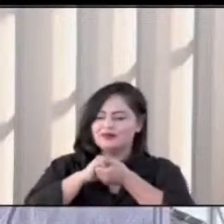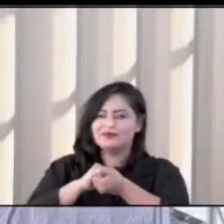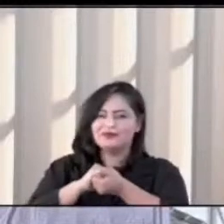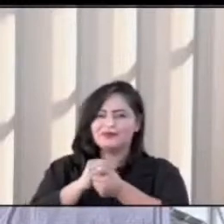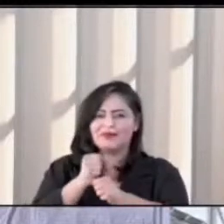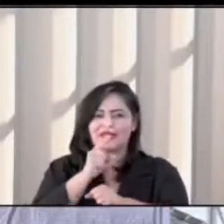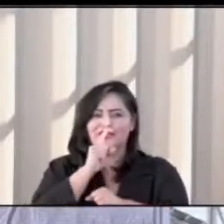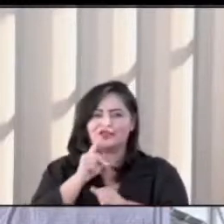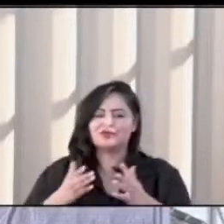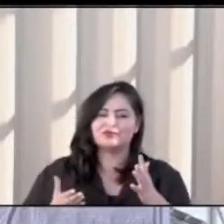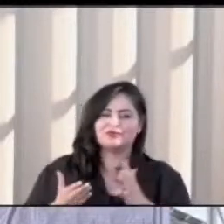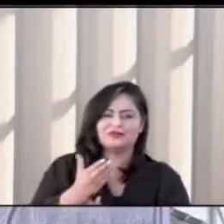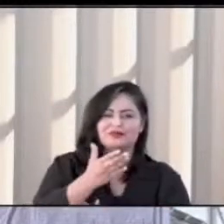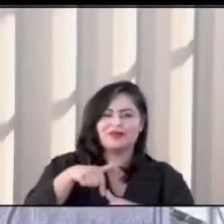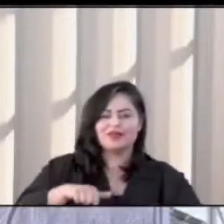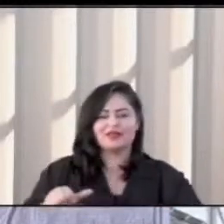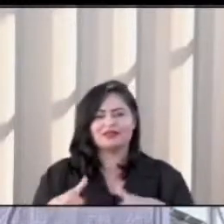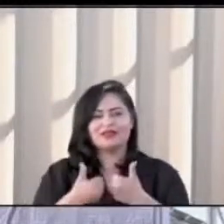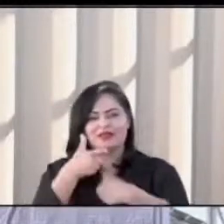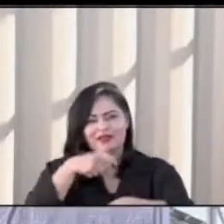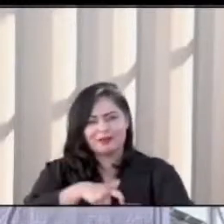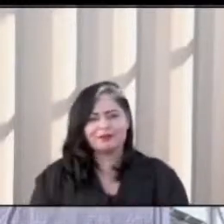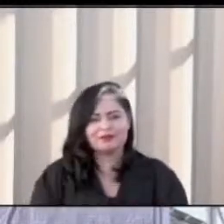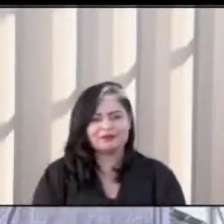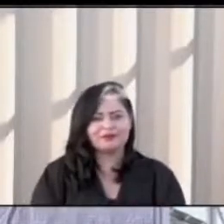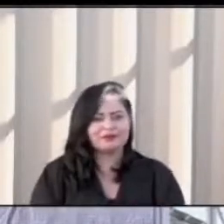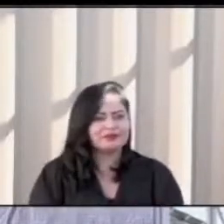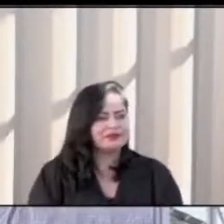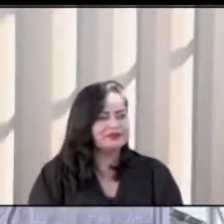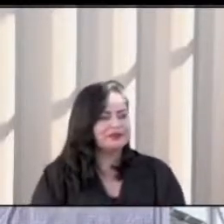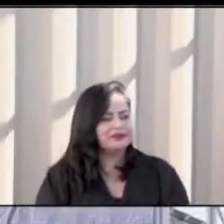get through this challenging time.